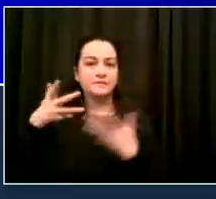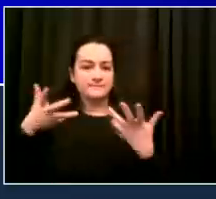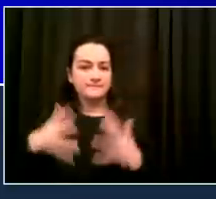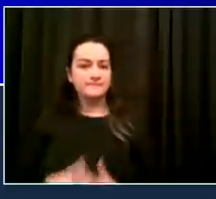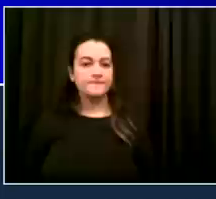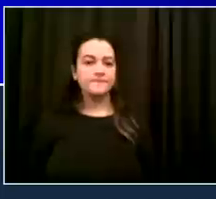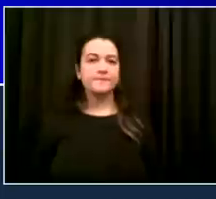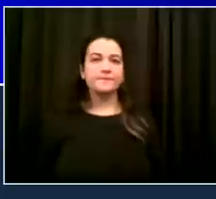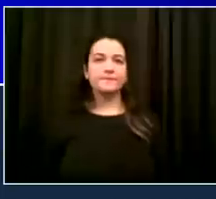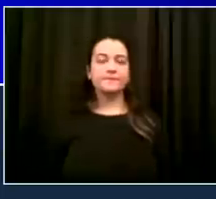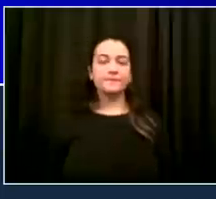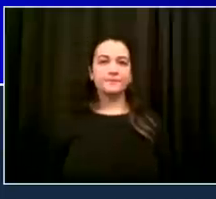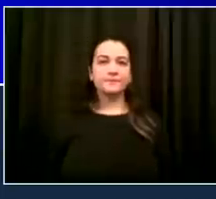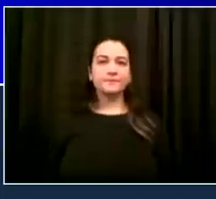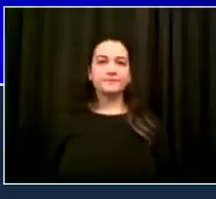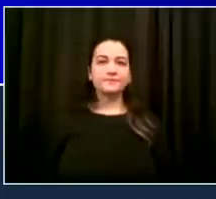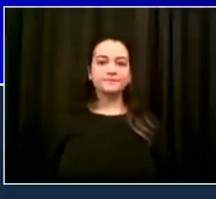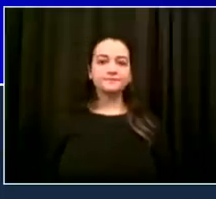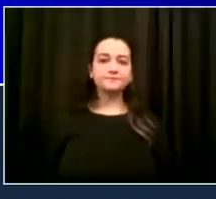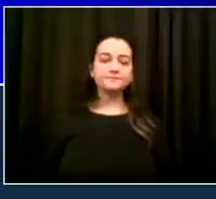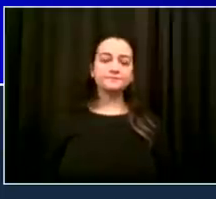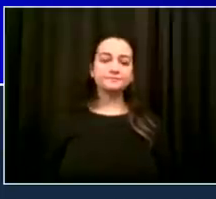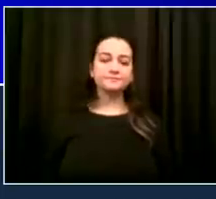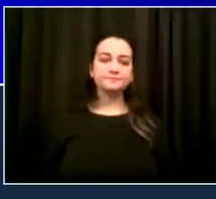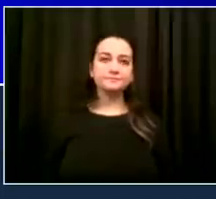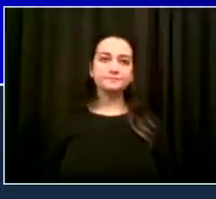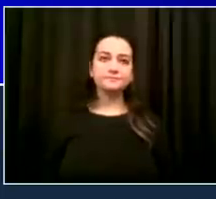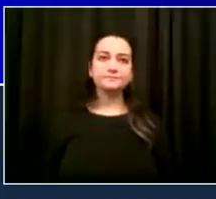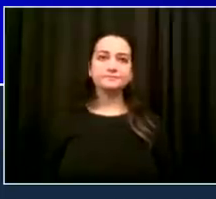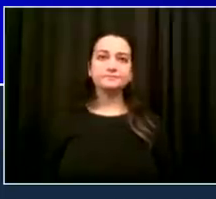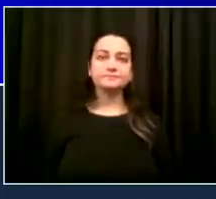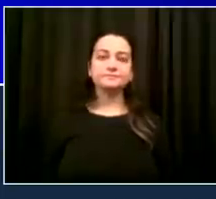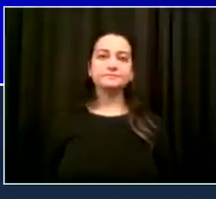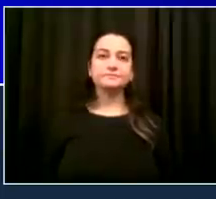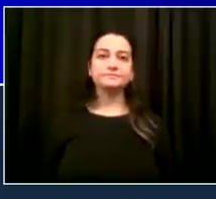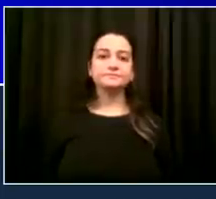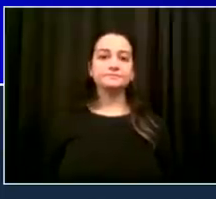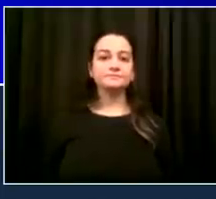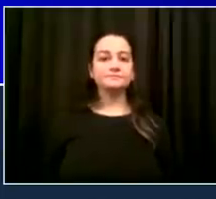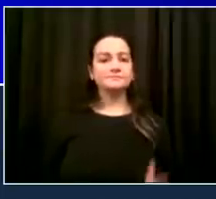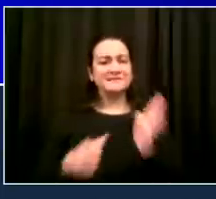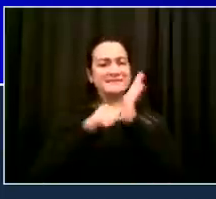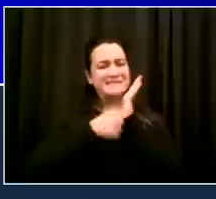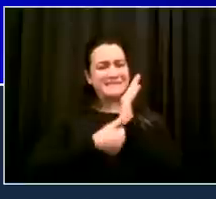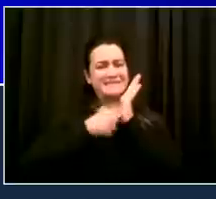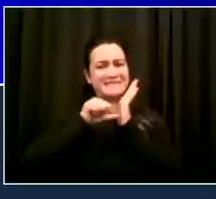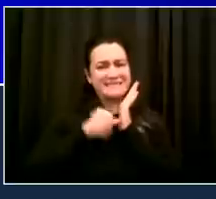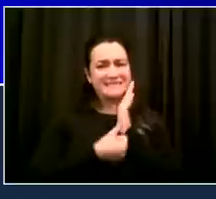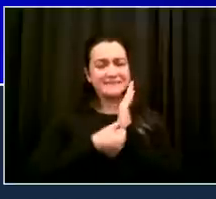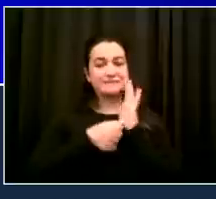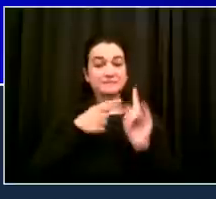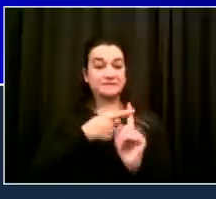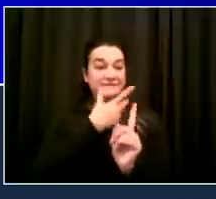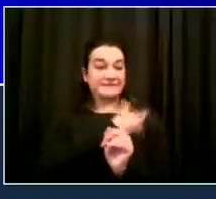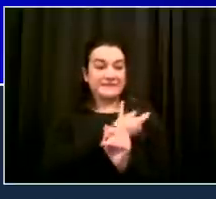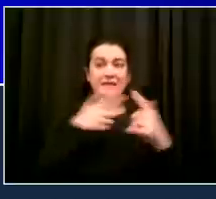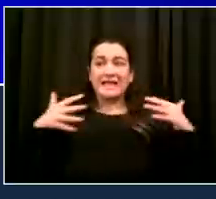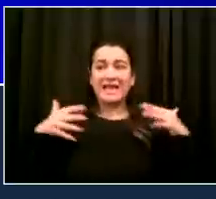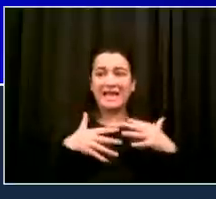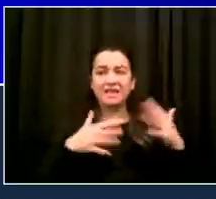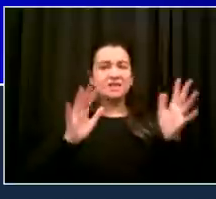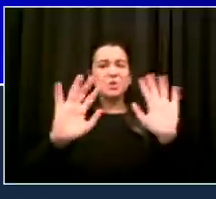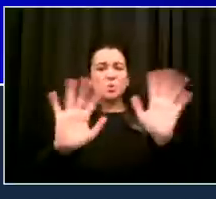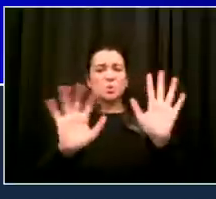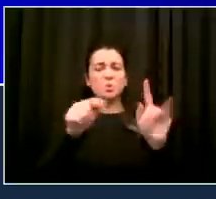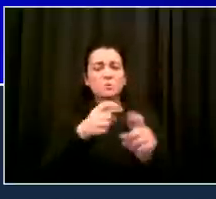safe to have this. It is important for you, our community, and your families that we all get